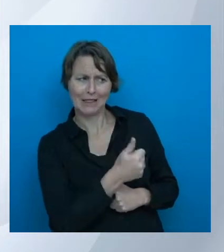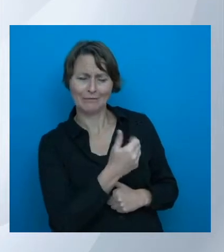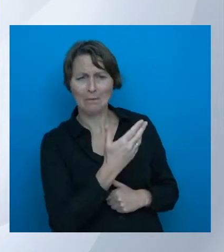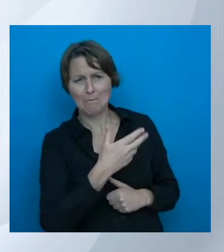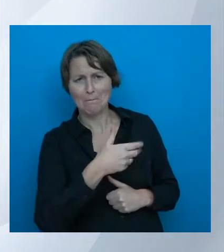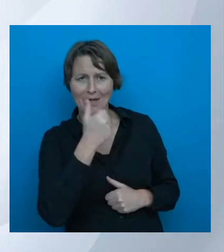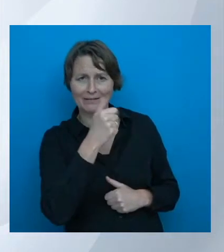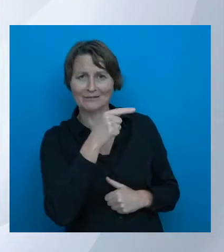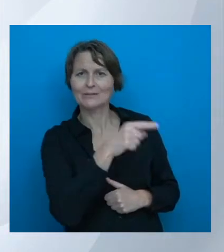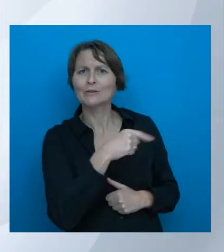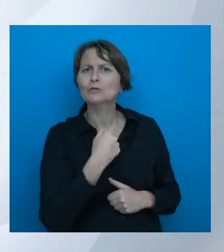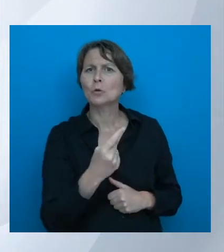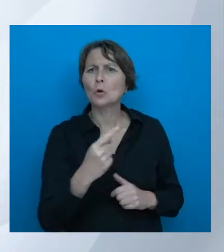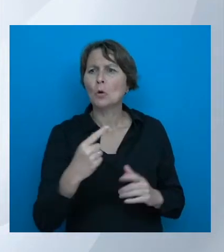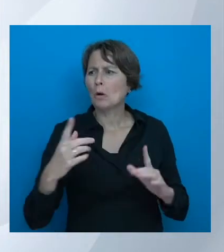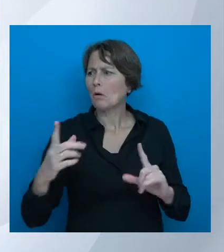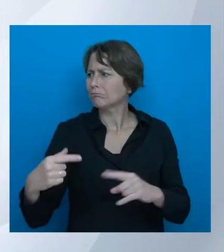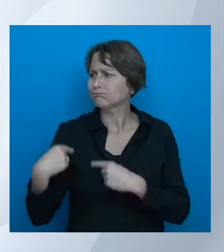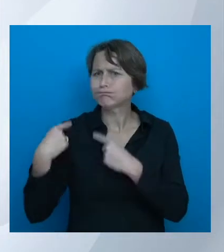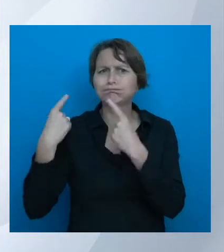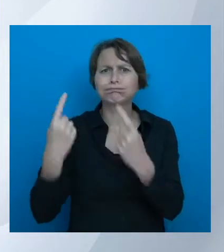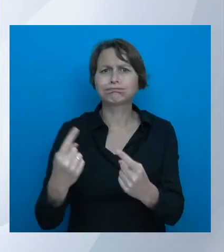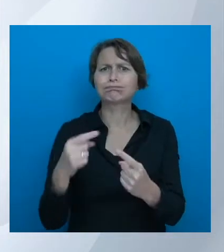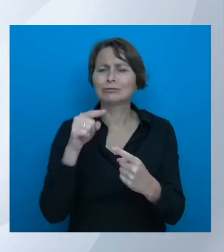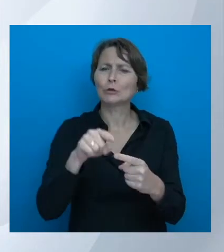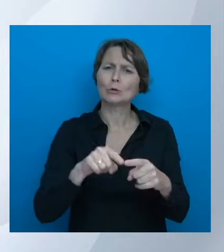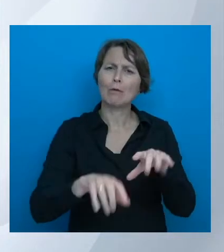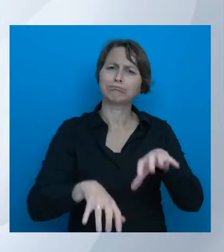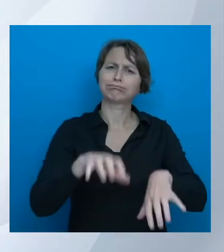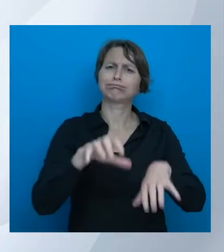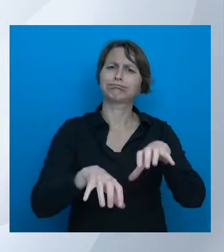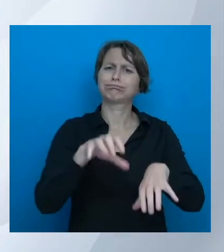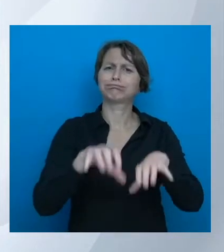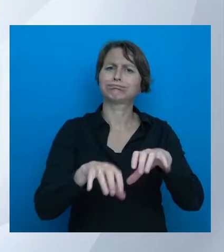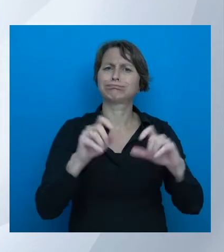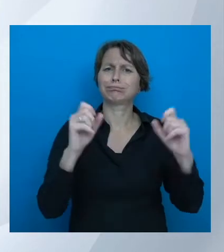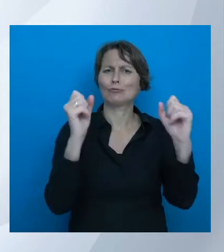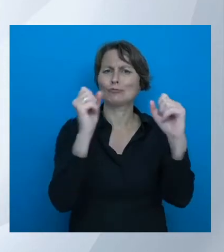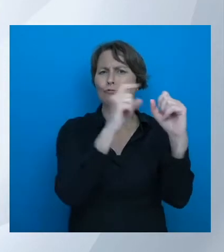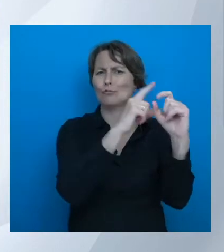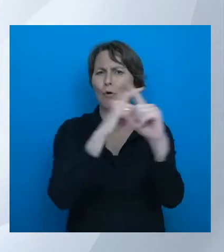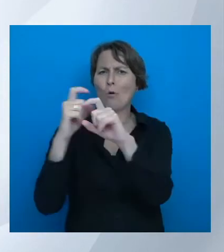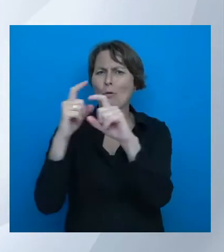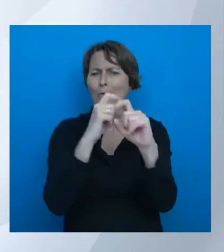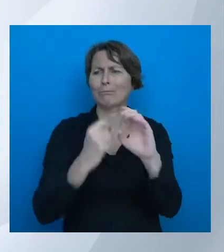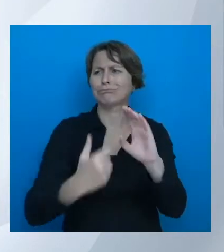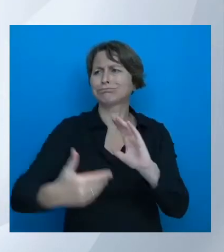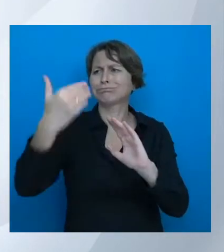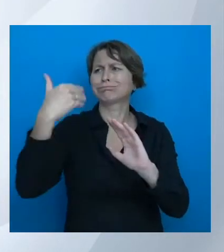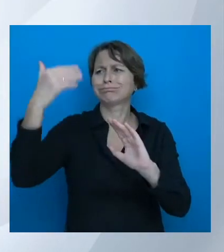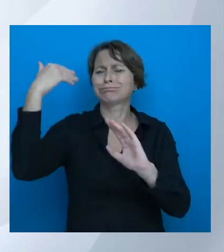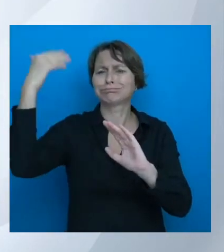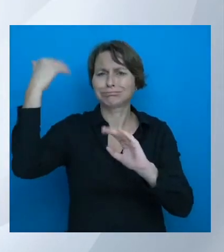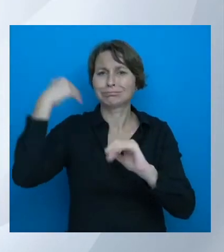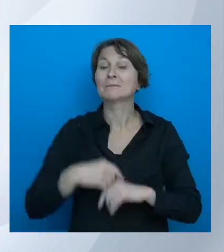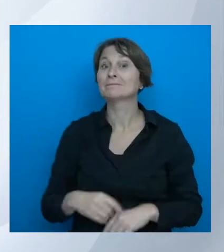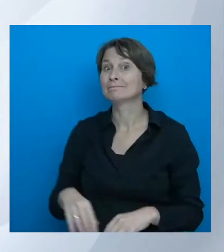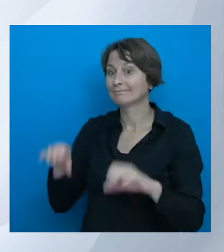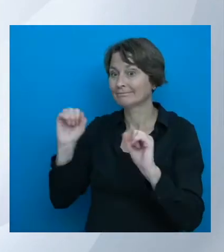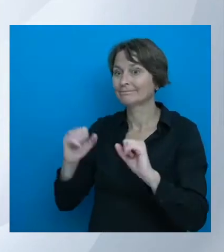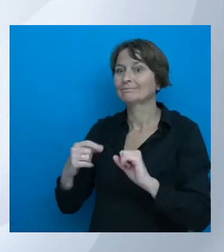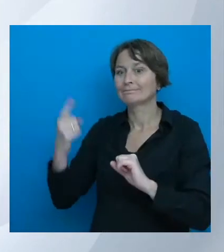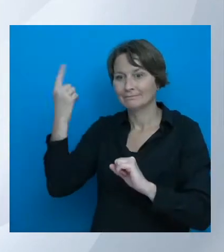like software like forever. And like the 90s. I started developing software in the